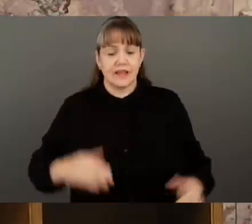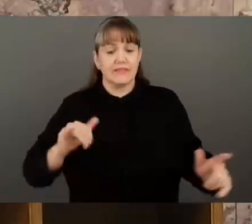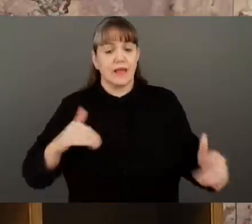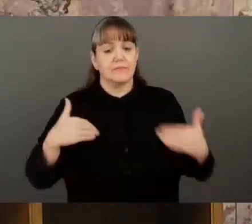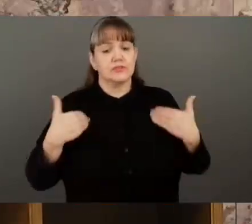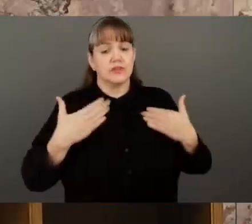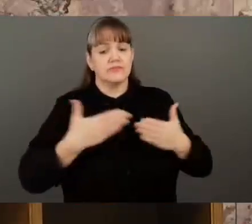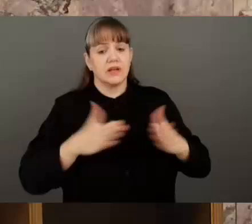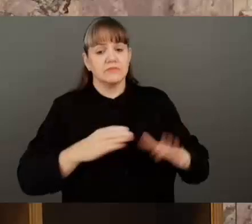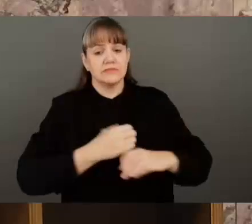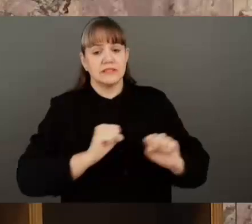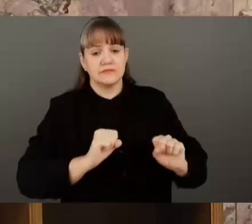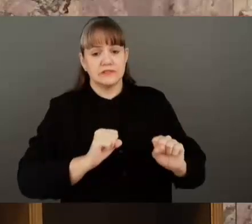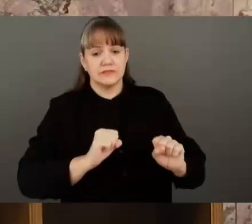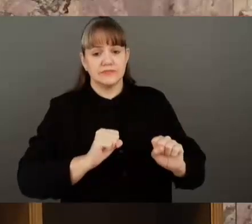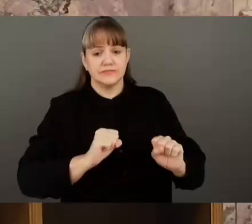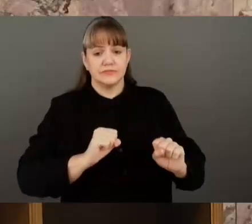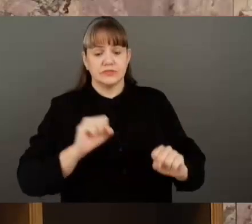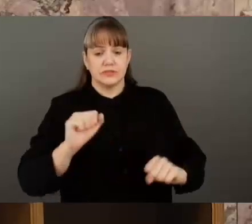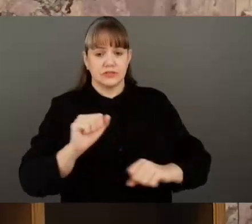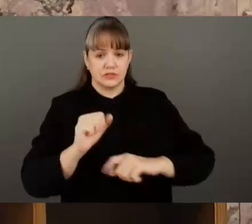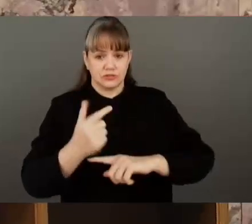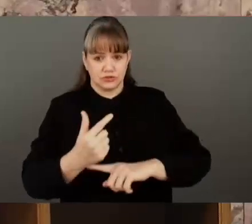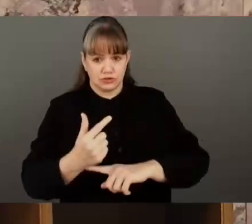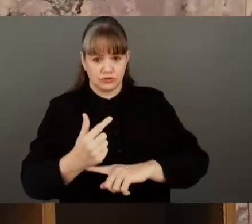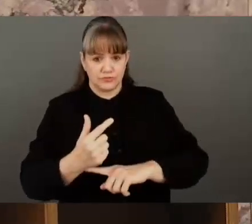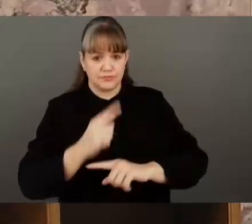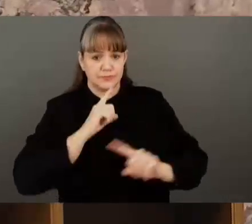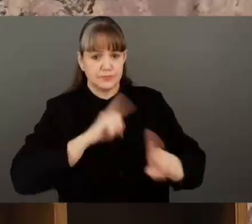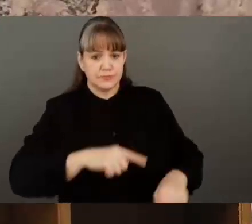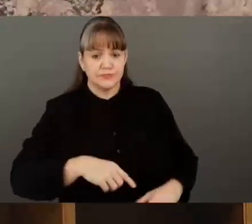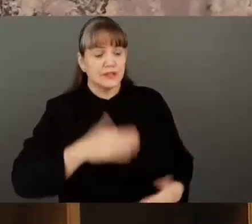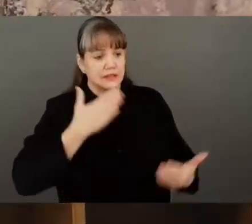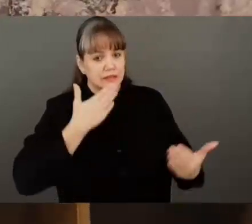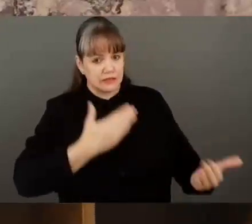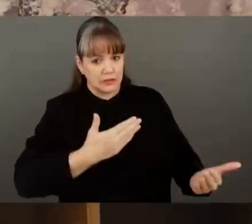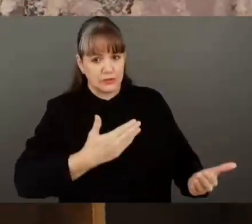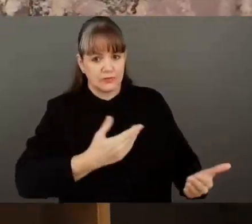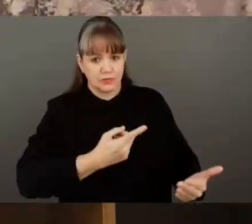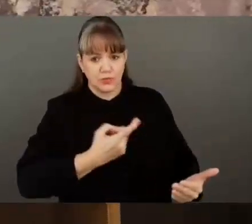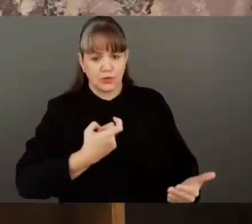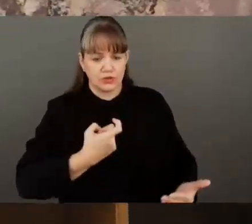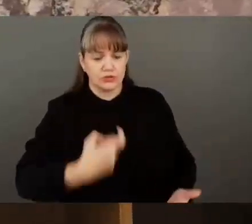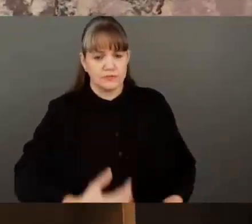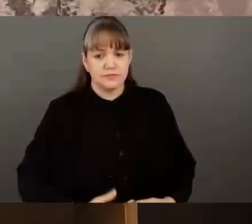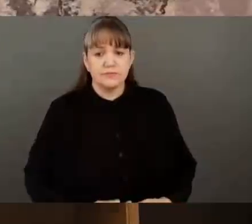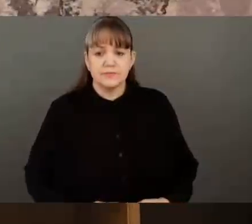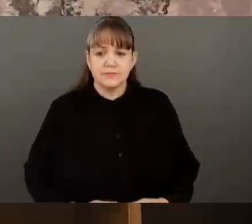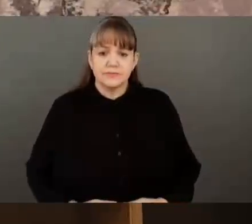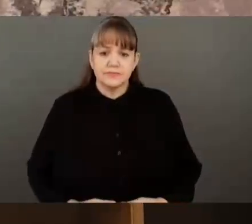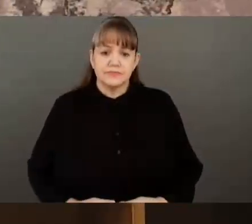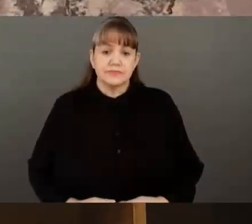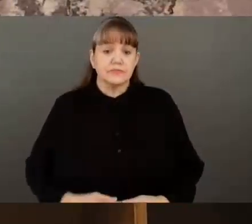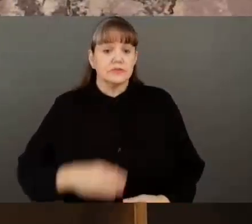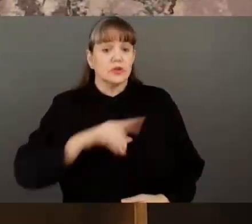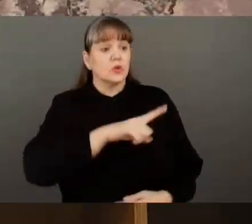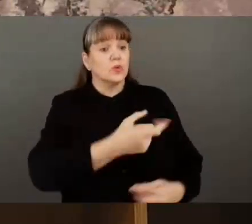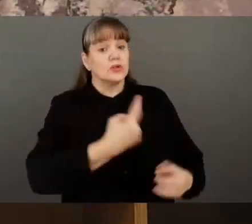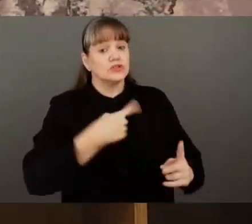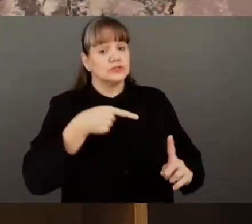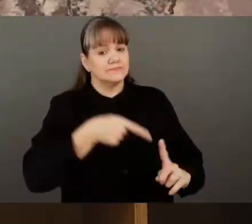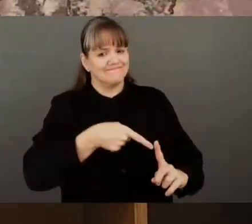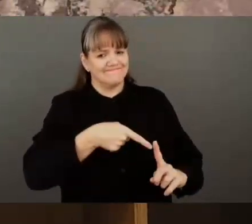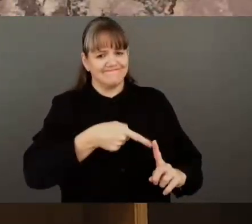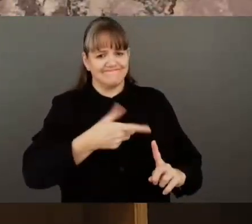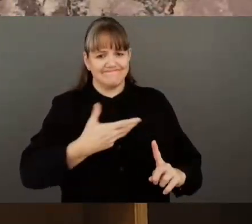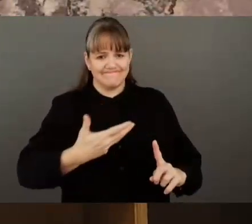you, Honourable Speaker, and thank the member opposite for the question, which speaks to, I think, shared concerns that we